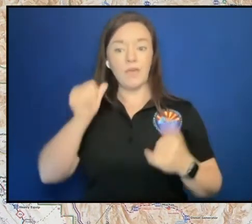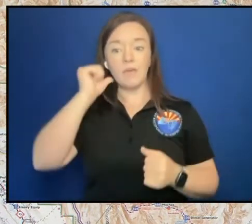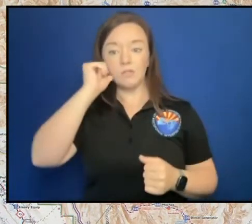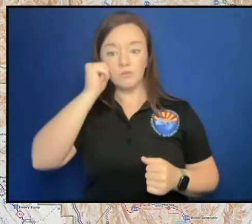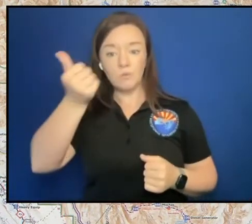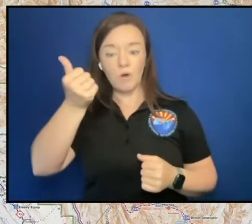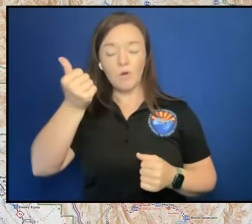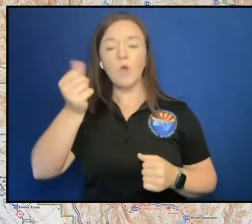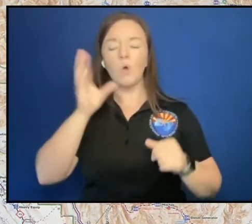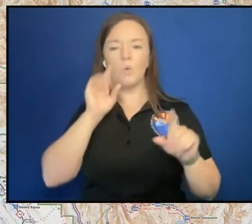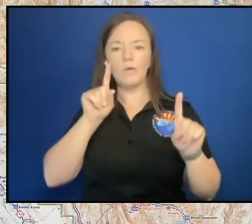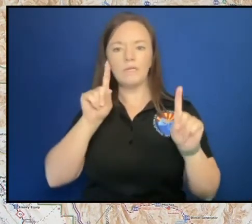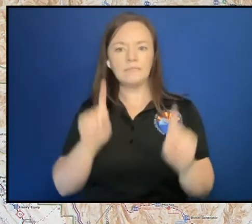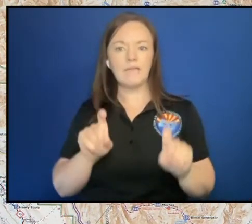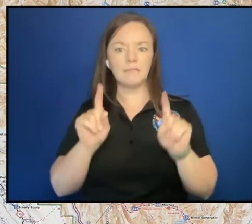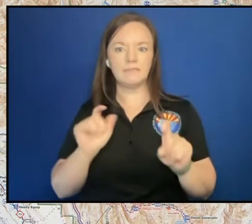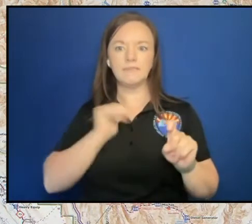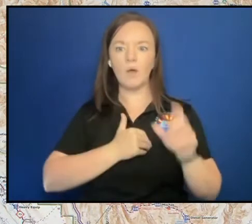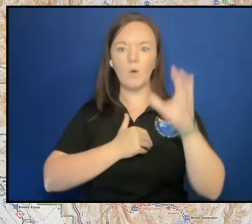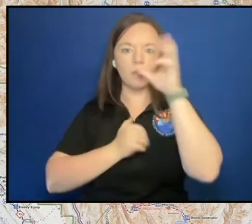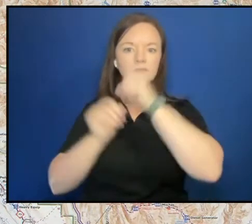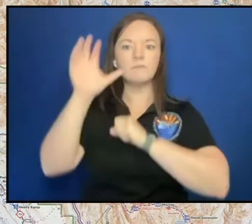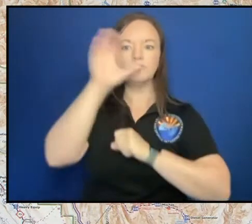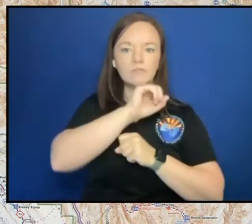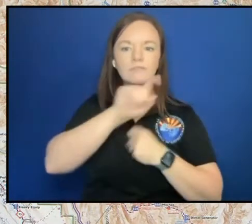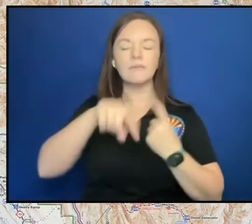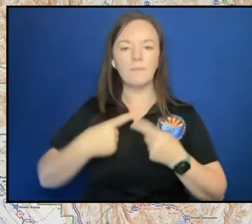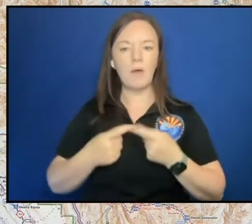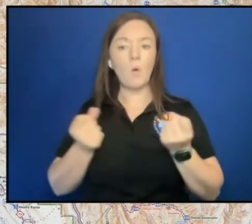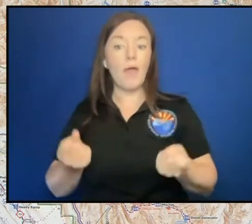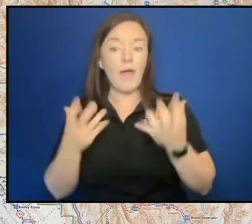of the assumptions that are being made about the amount of rain that leads to